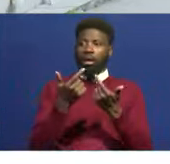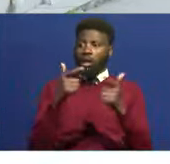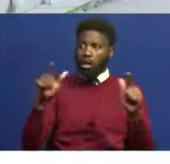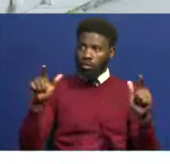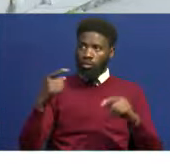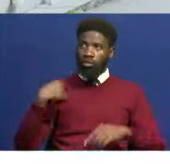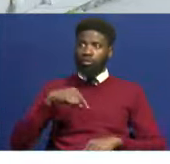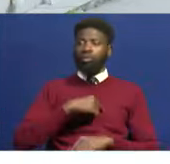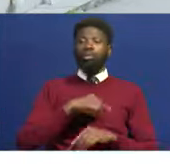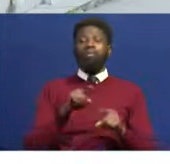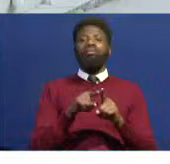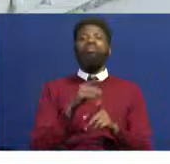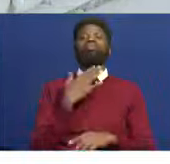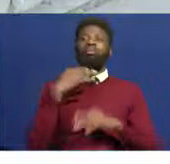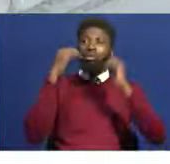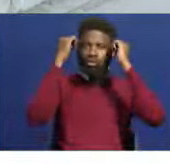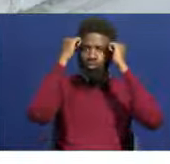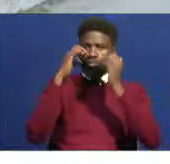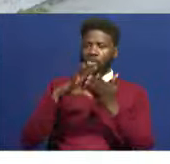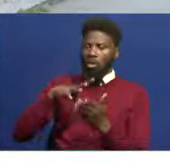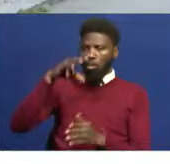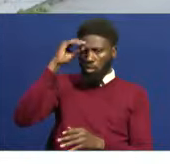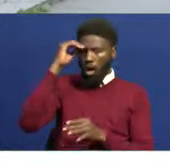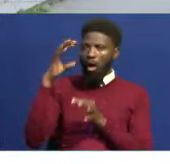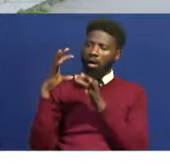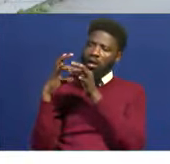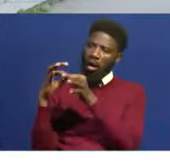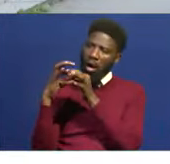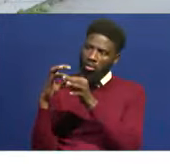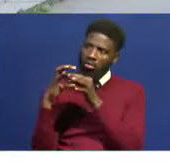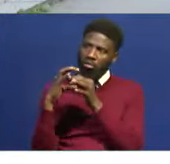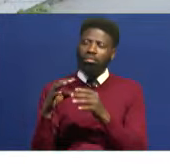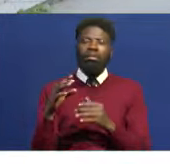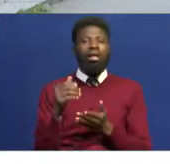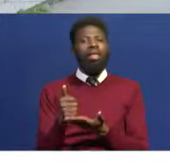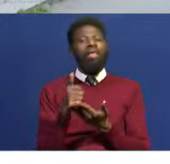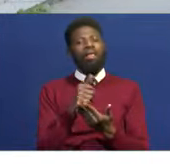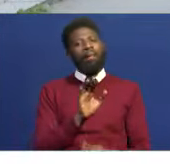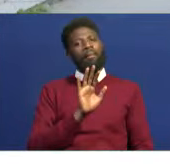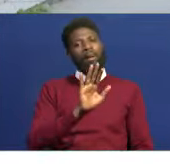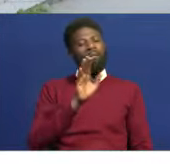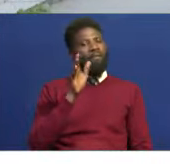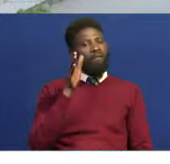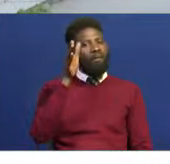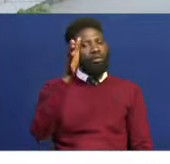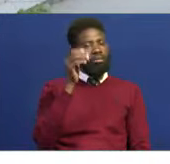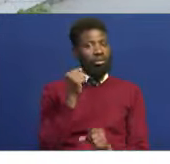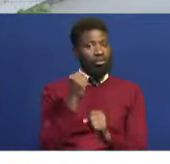learn the culture. It's good for their future job.